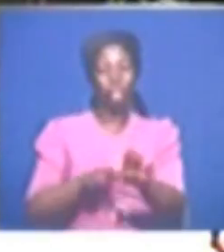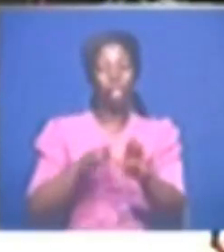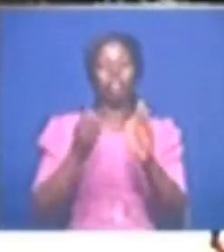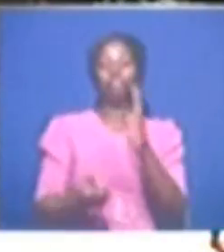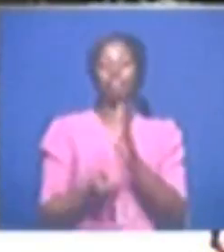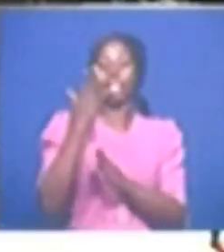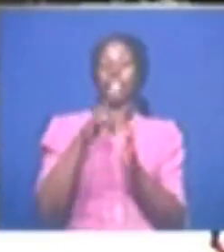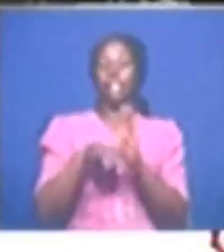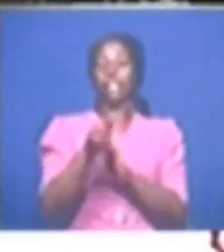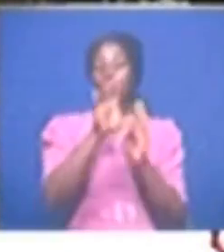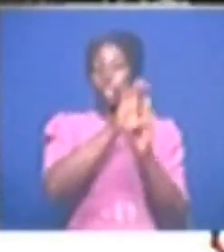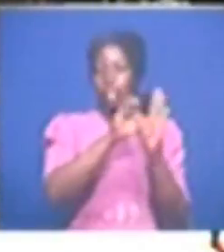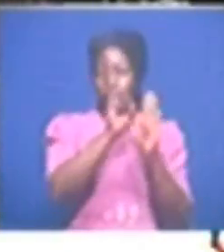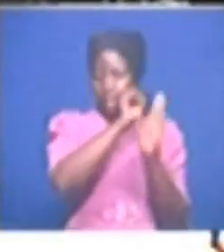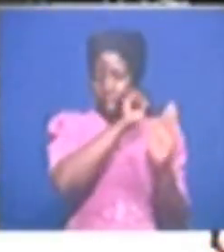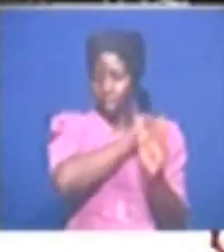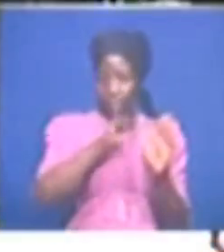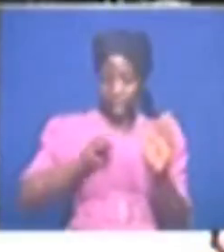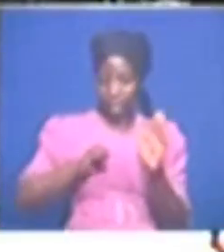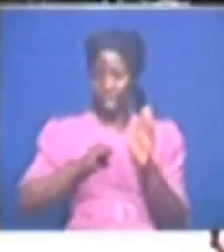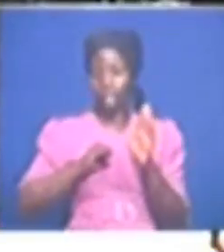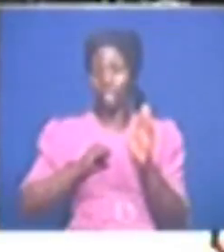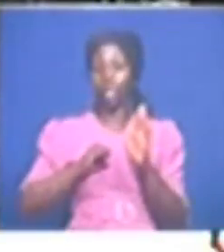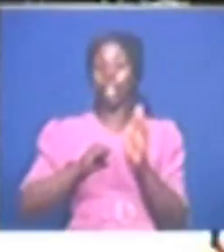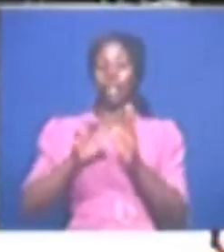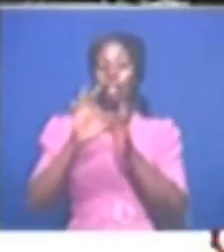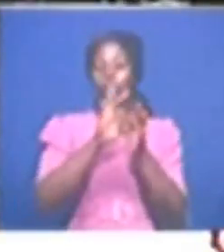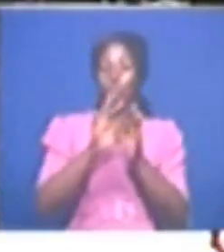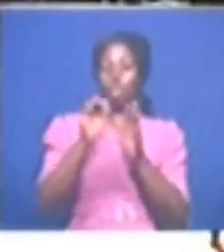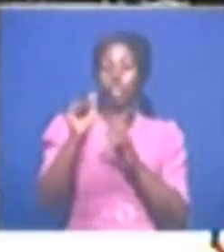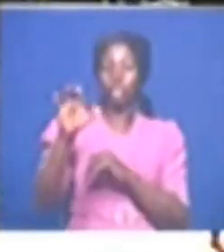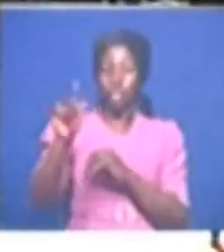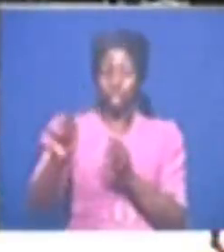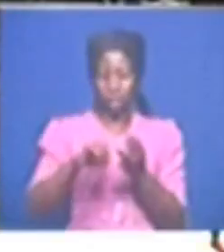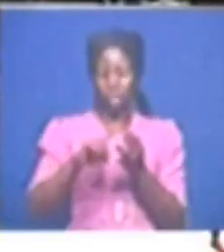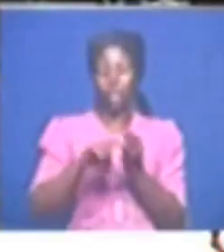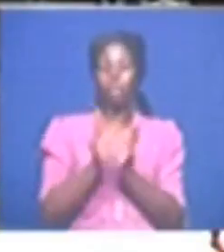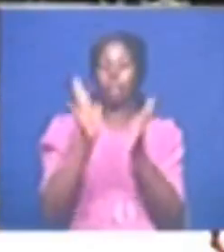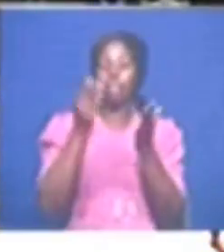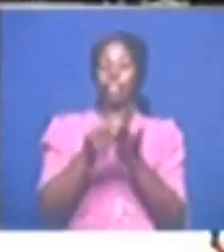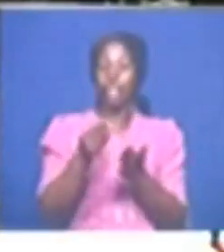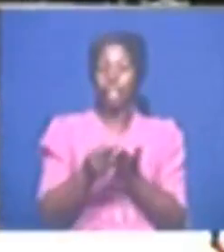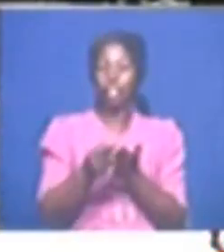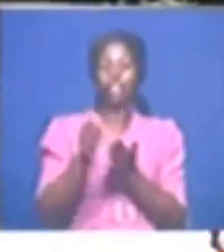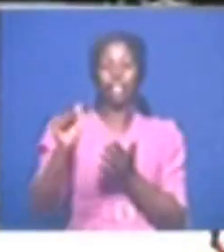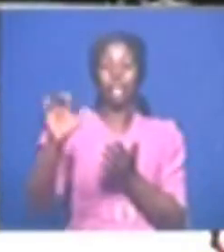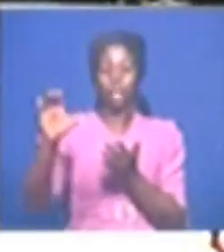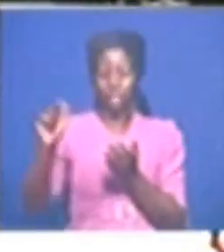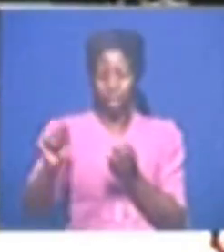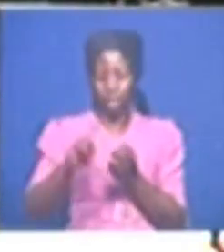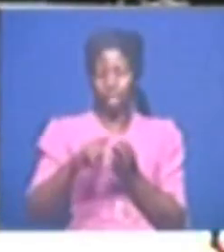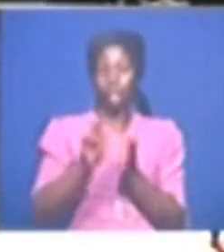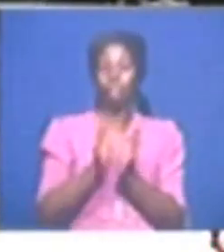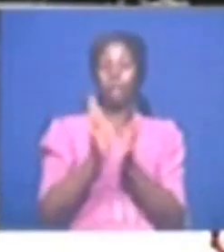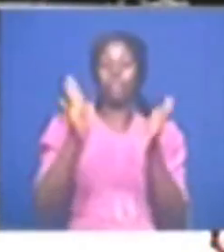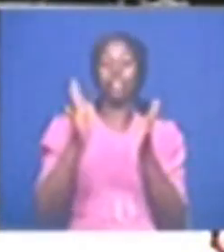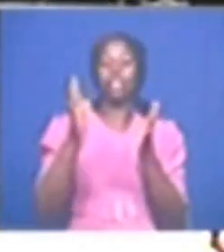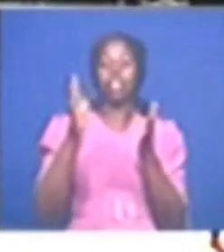Act, the Public Finance Management Act, the Public Procurement and Disposal Act of